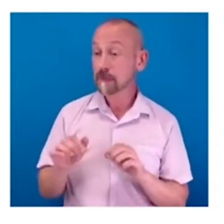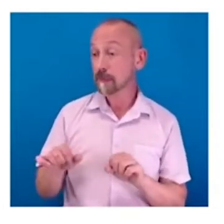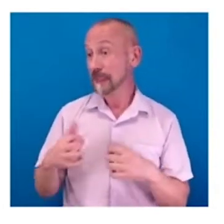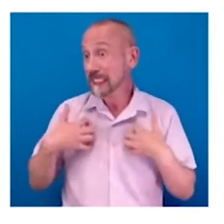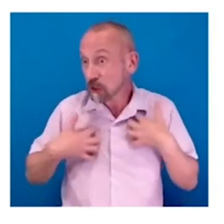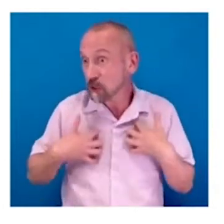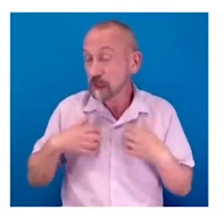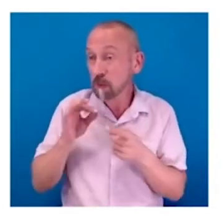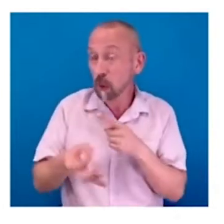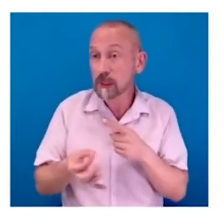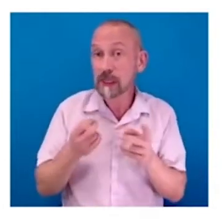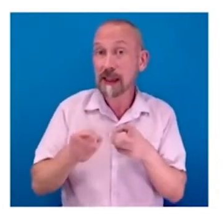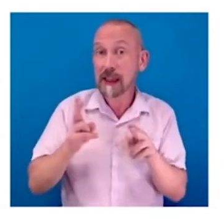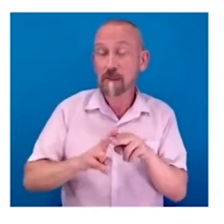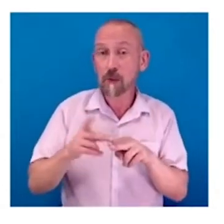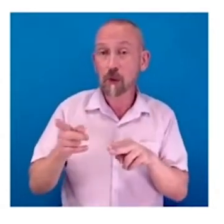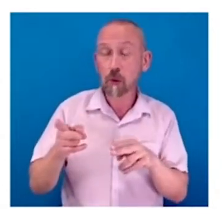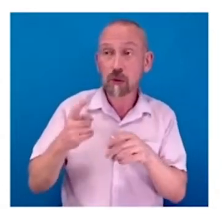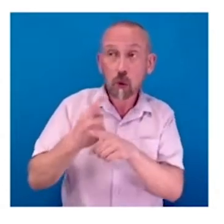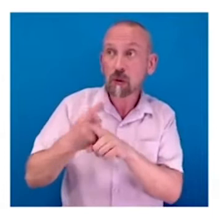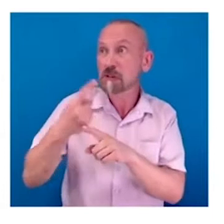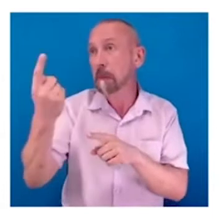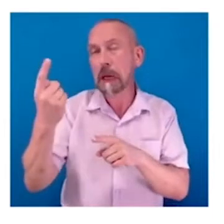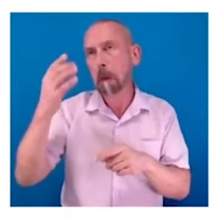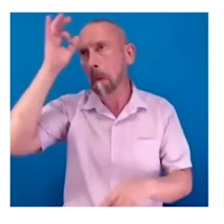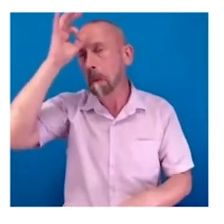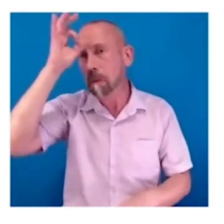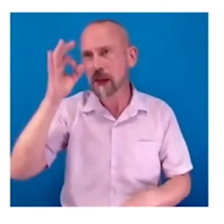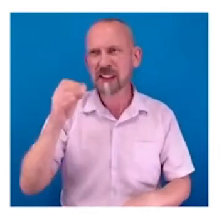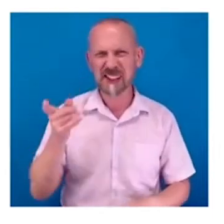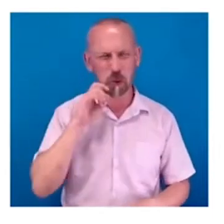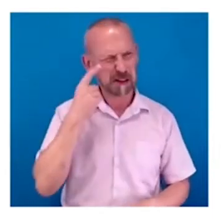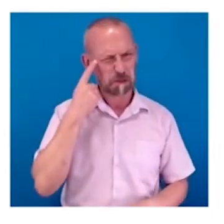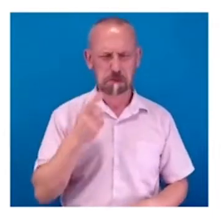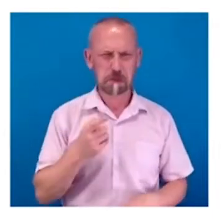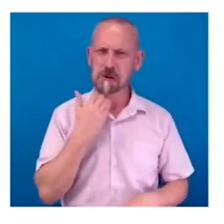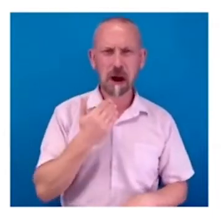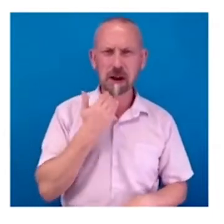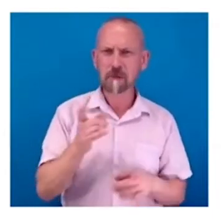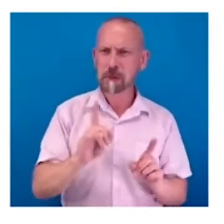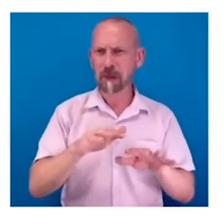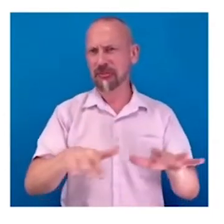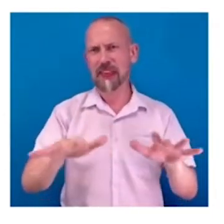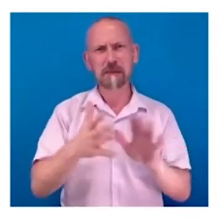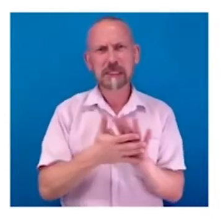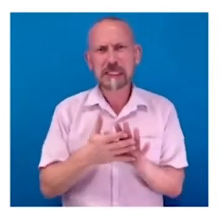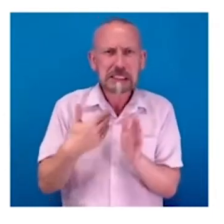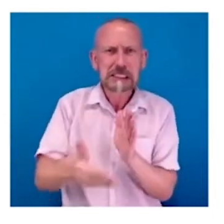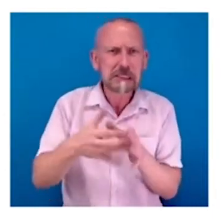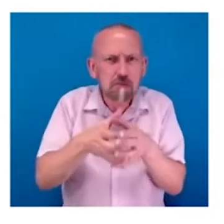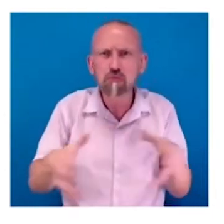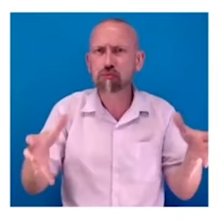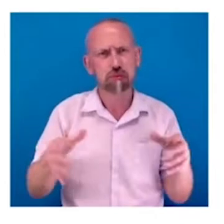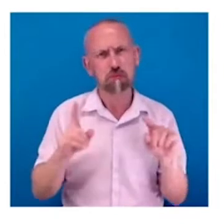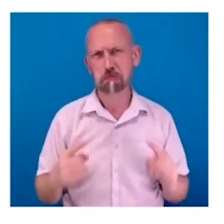that actually people might not believe that that was the case. That actually there was enough people out there to warrant it being a big business. I think that's the thing people sometimes don't